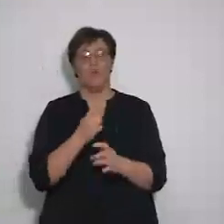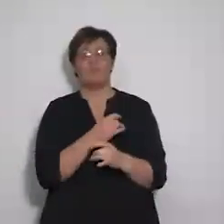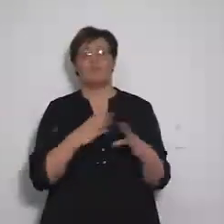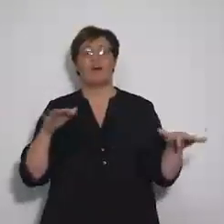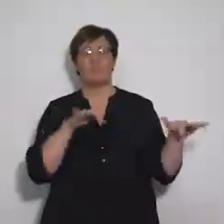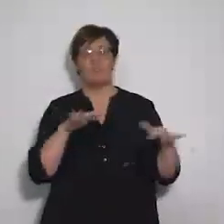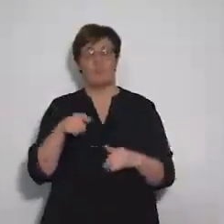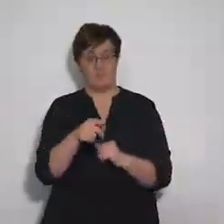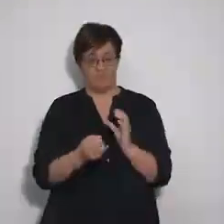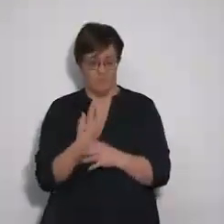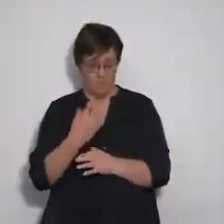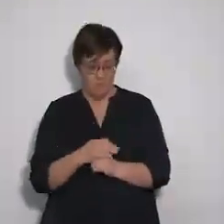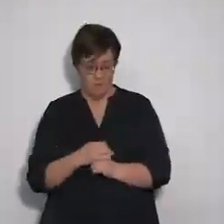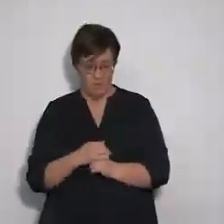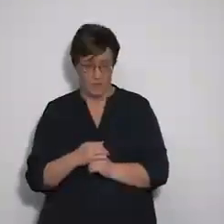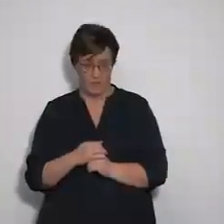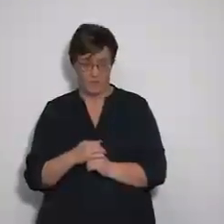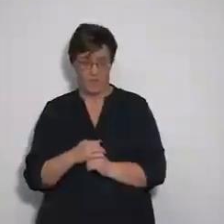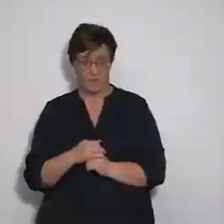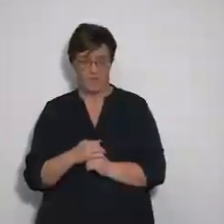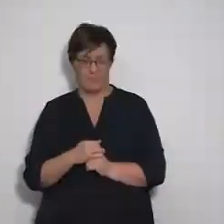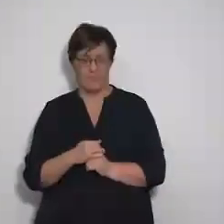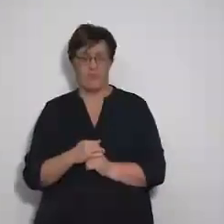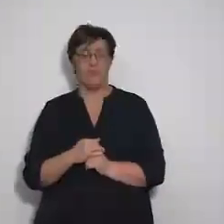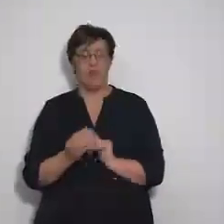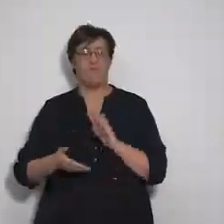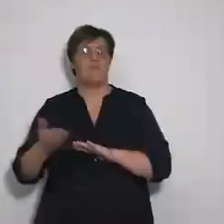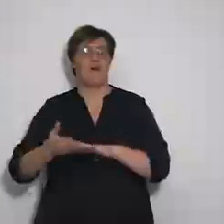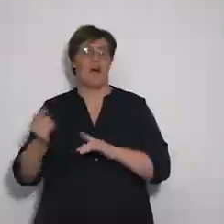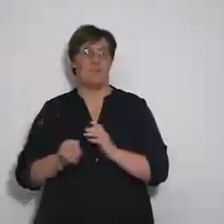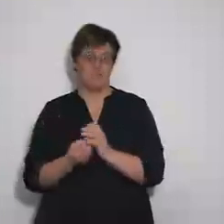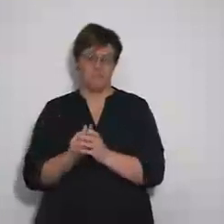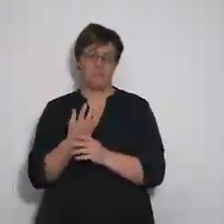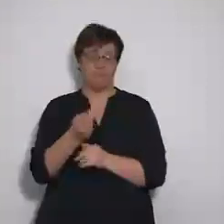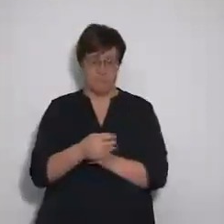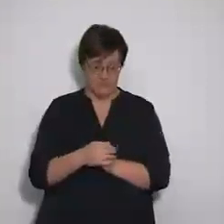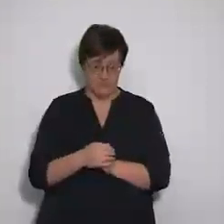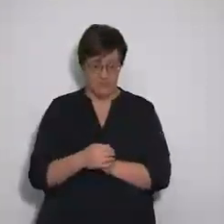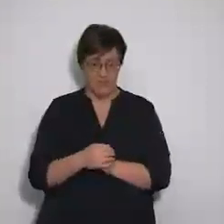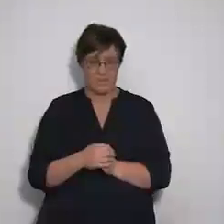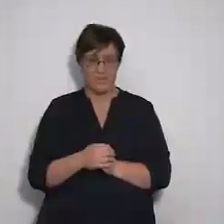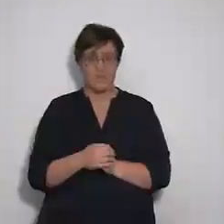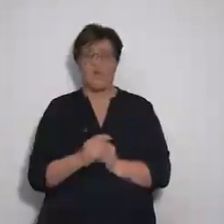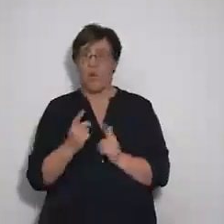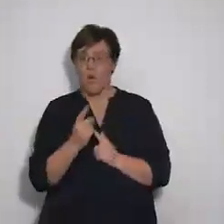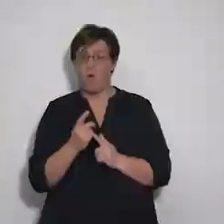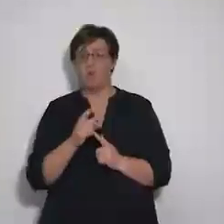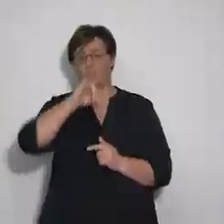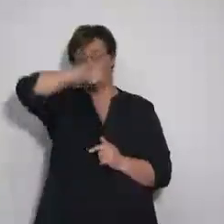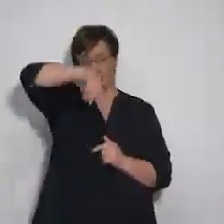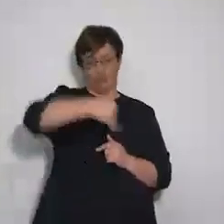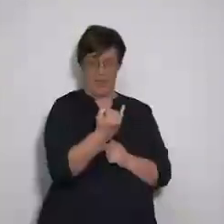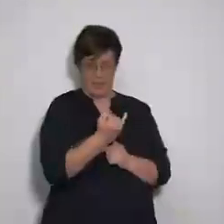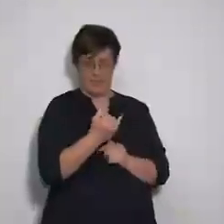slow start to that population growth. It's going to rapidly pick up, and it's going to be in this